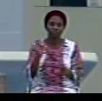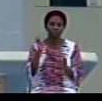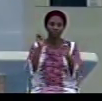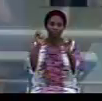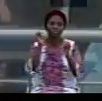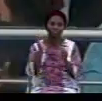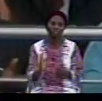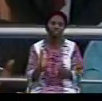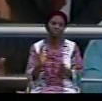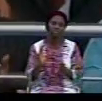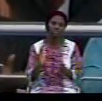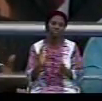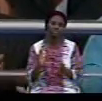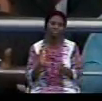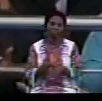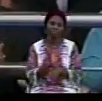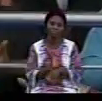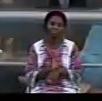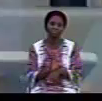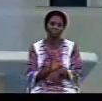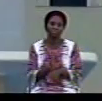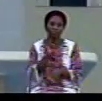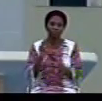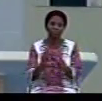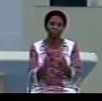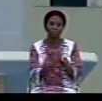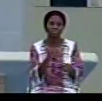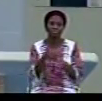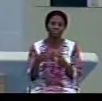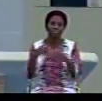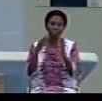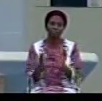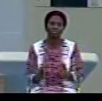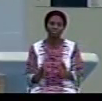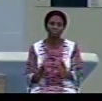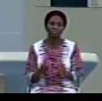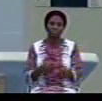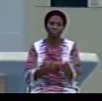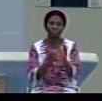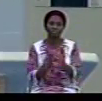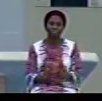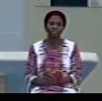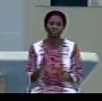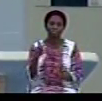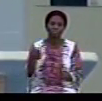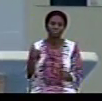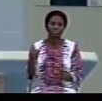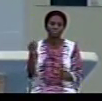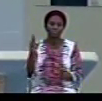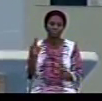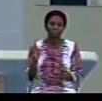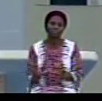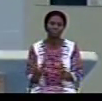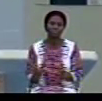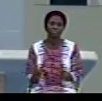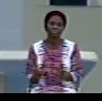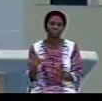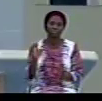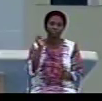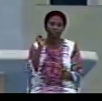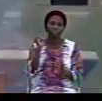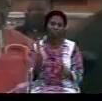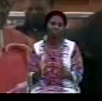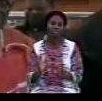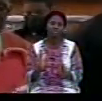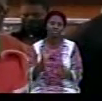house. Apostle Paul Adebayo, Ye Are the Light Evangelical Church, is the national